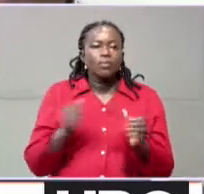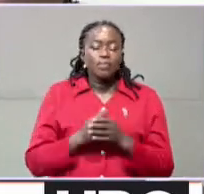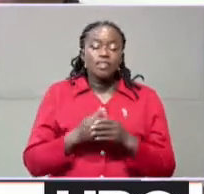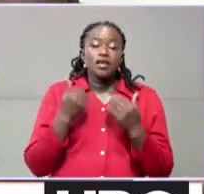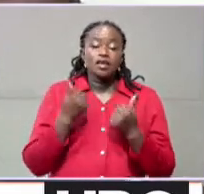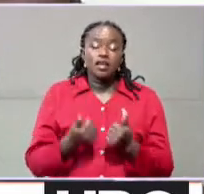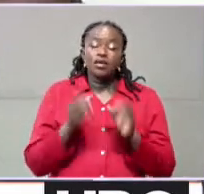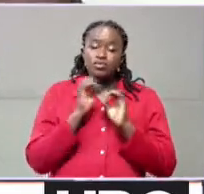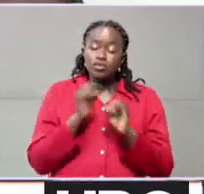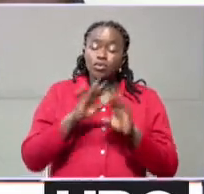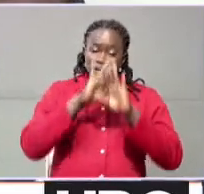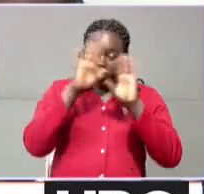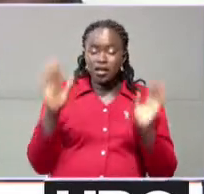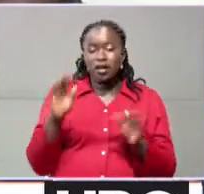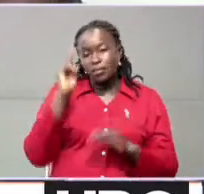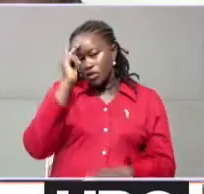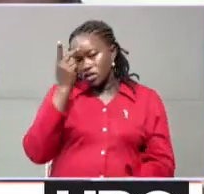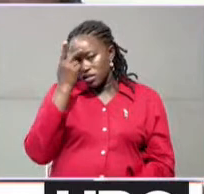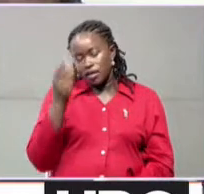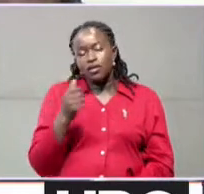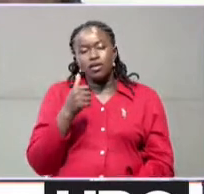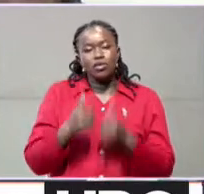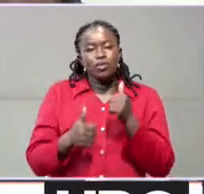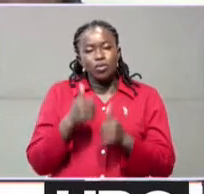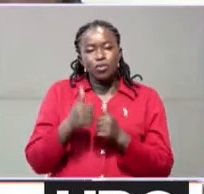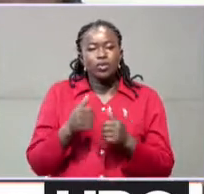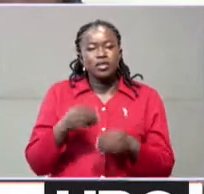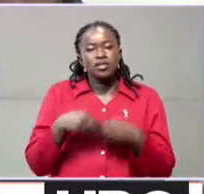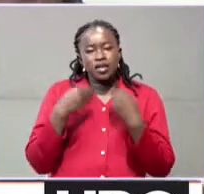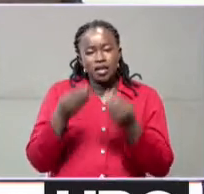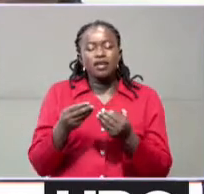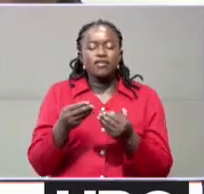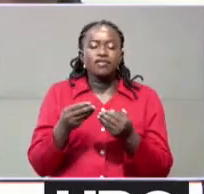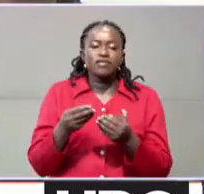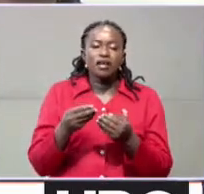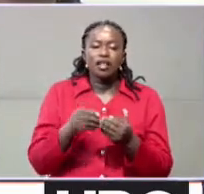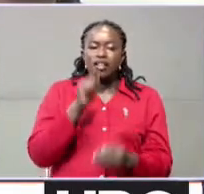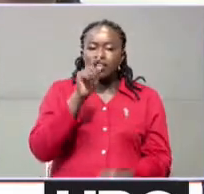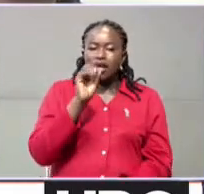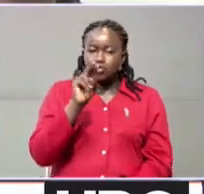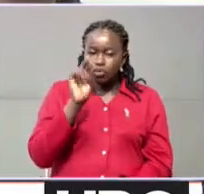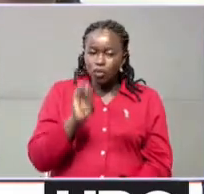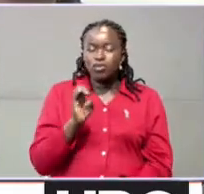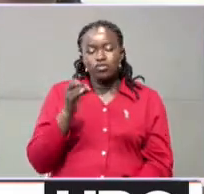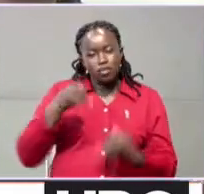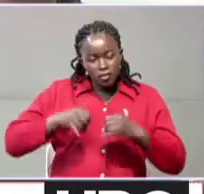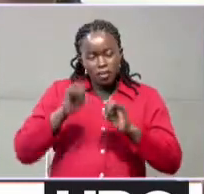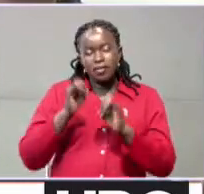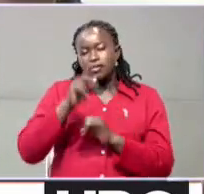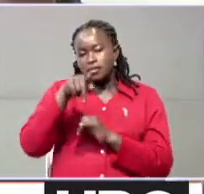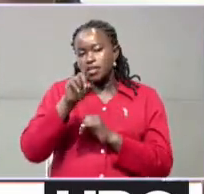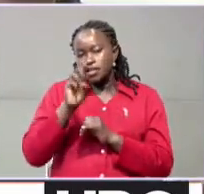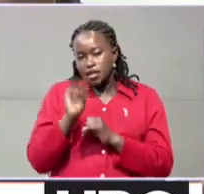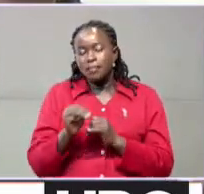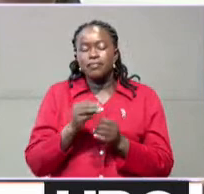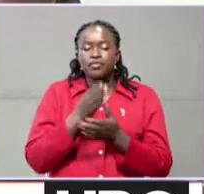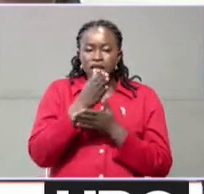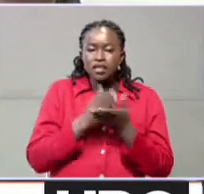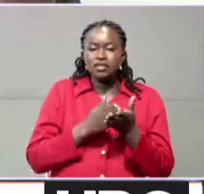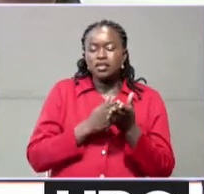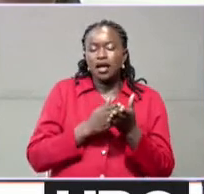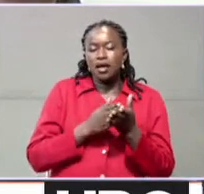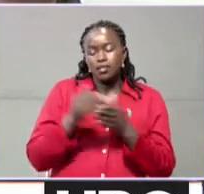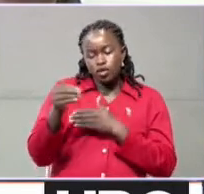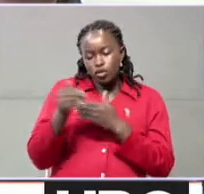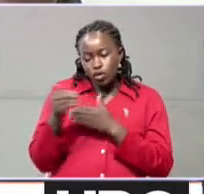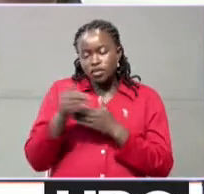is no clear policy that sets the overall tone of the implementation of pdm some of the closest policy